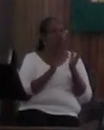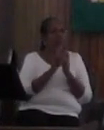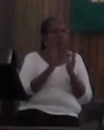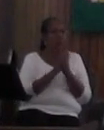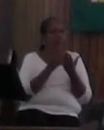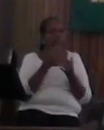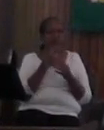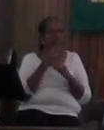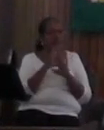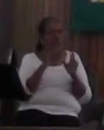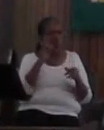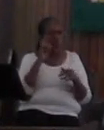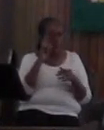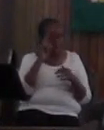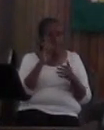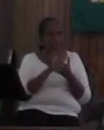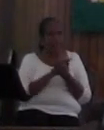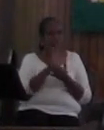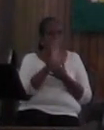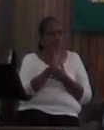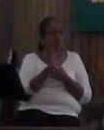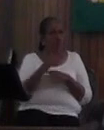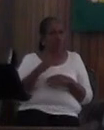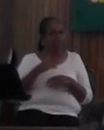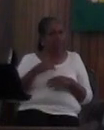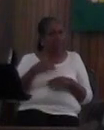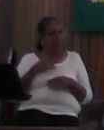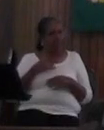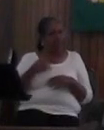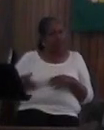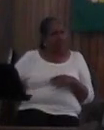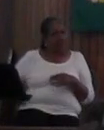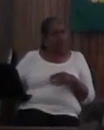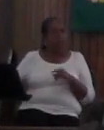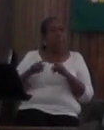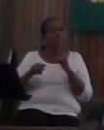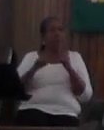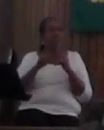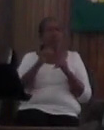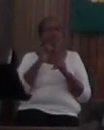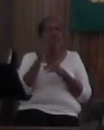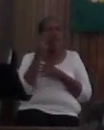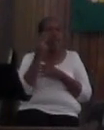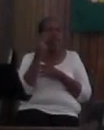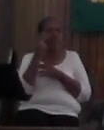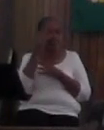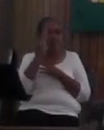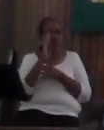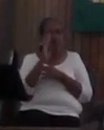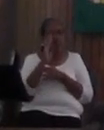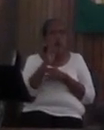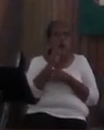your senses. Believe in the invisible God, who we can only know through faith.